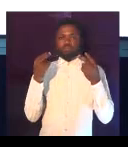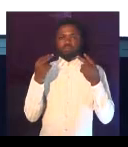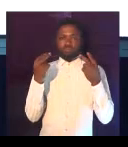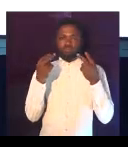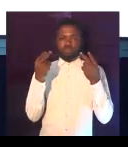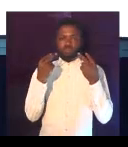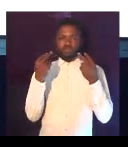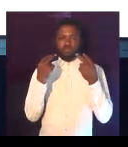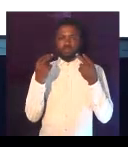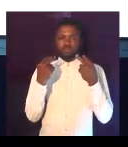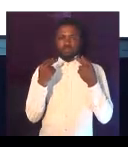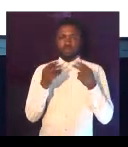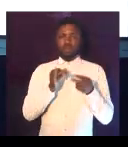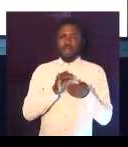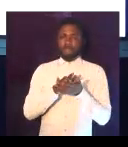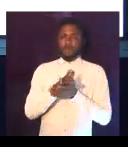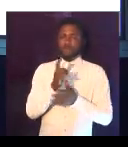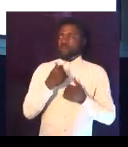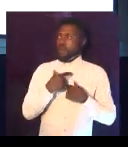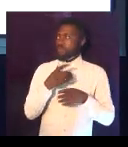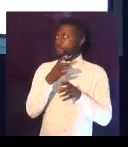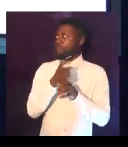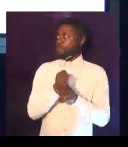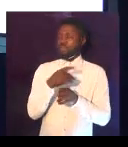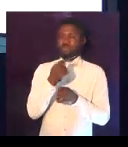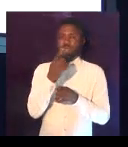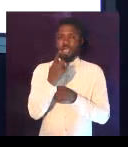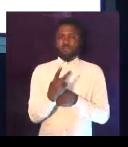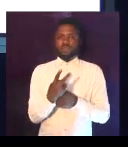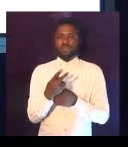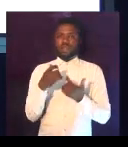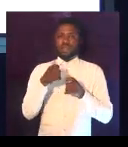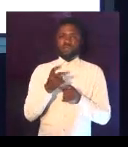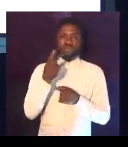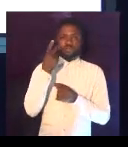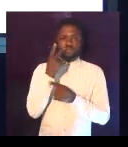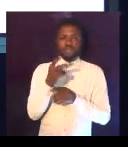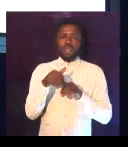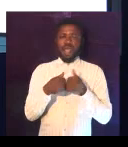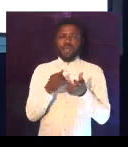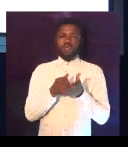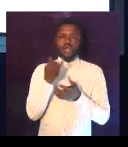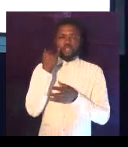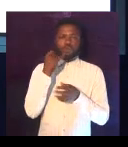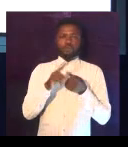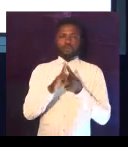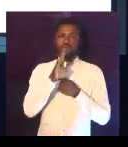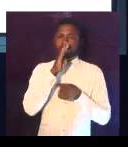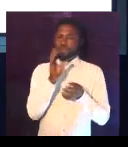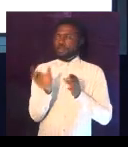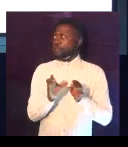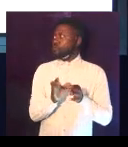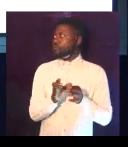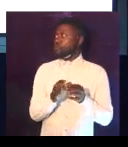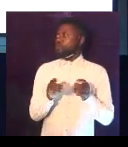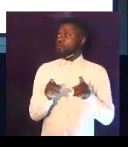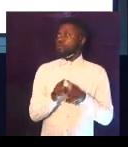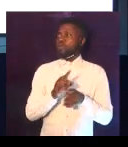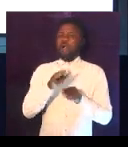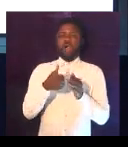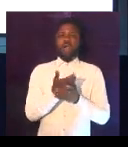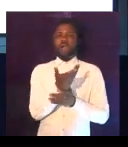Alrighty then, eyes on me. I believe you've gotten the average pulse rate, but let's just show you how it's supposed to be